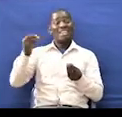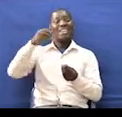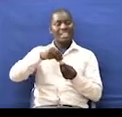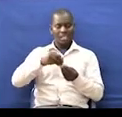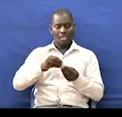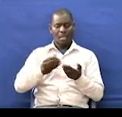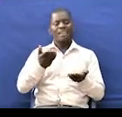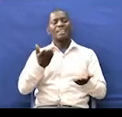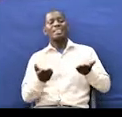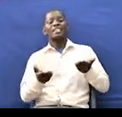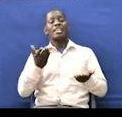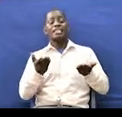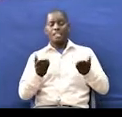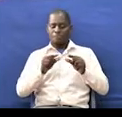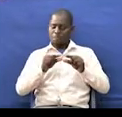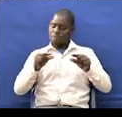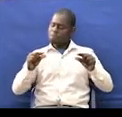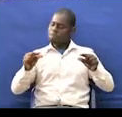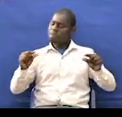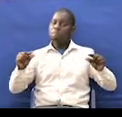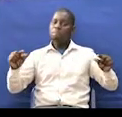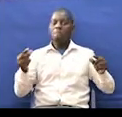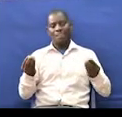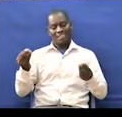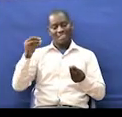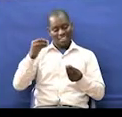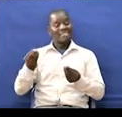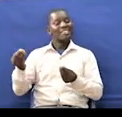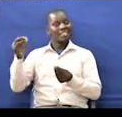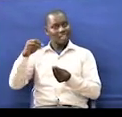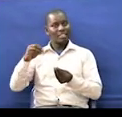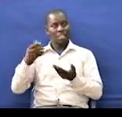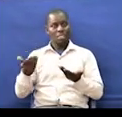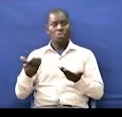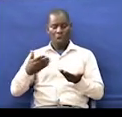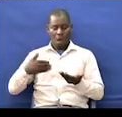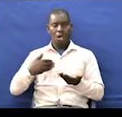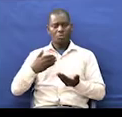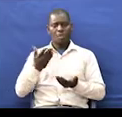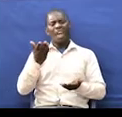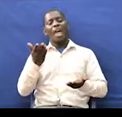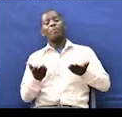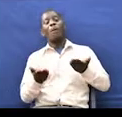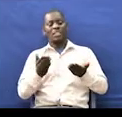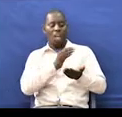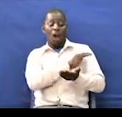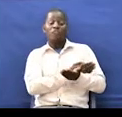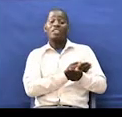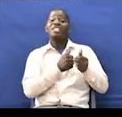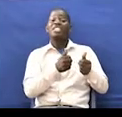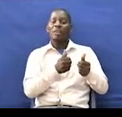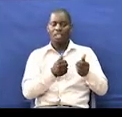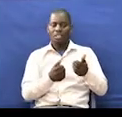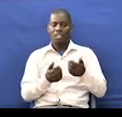the moment of force is just increasing. So we can simply say now that the moment of force depends on the mass,